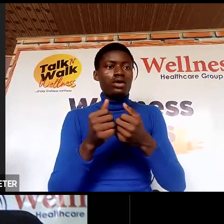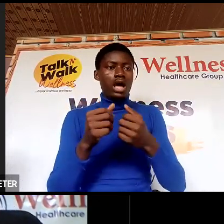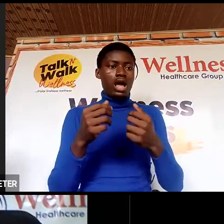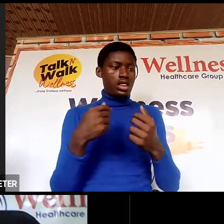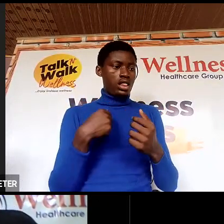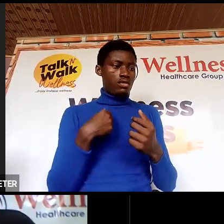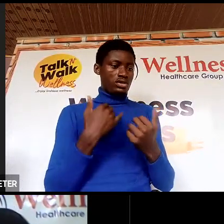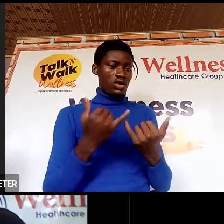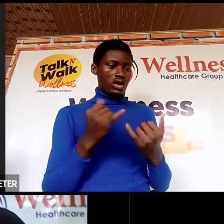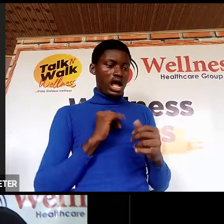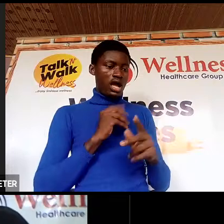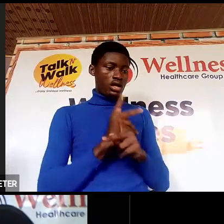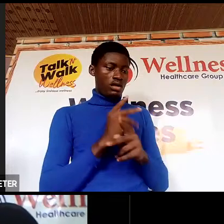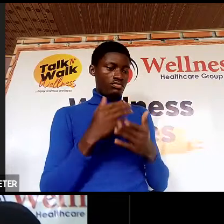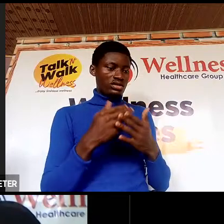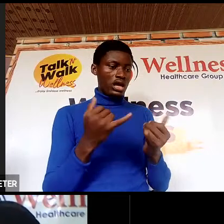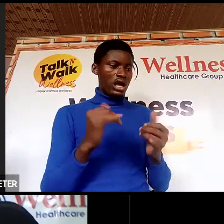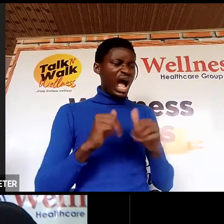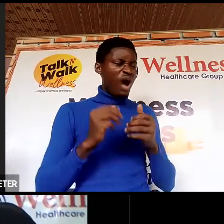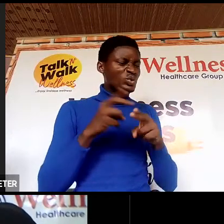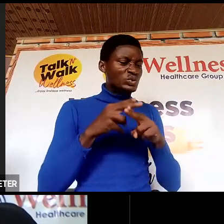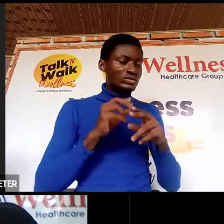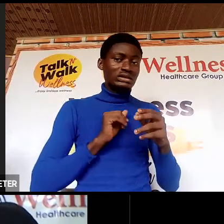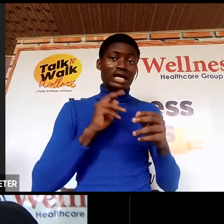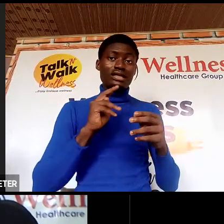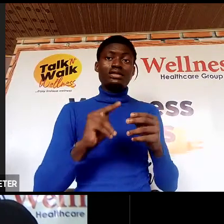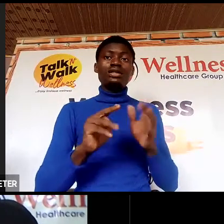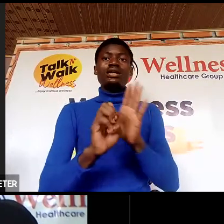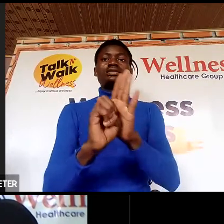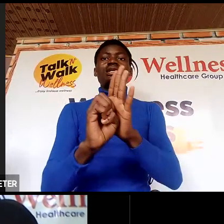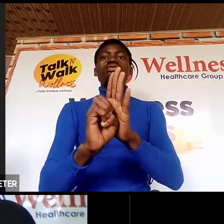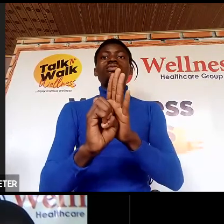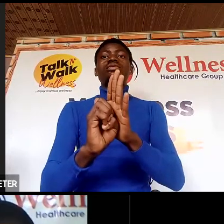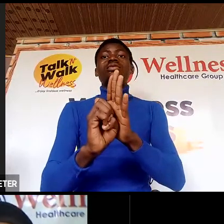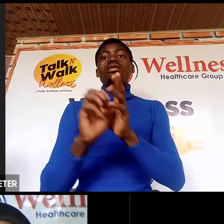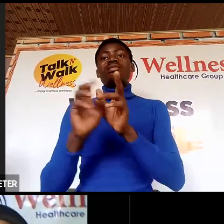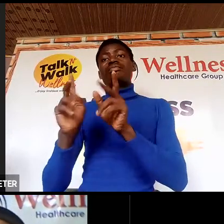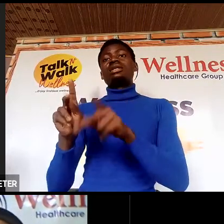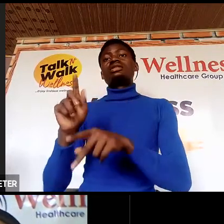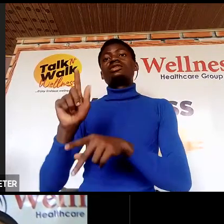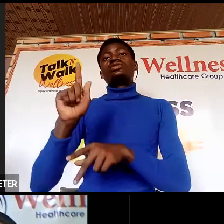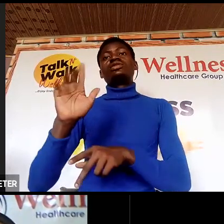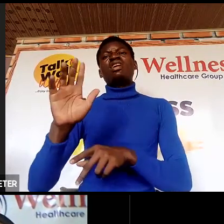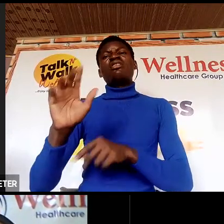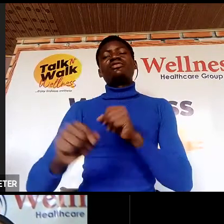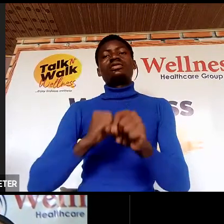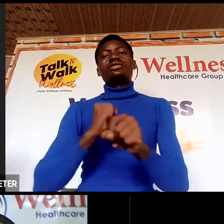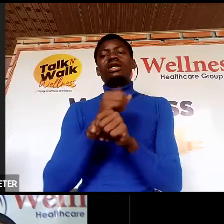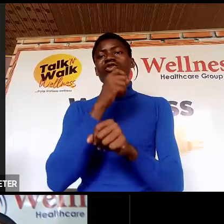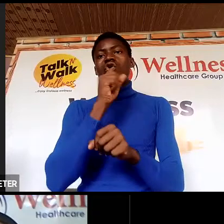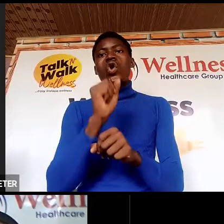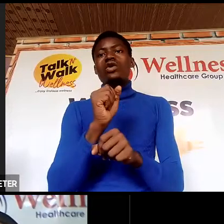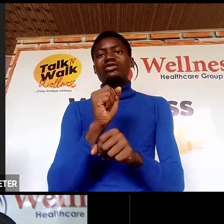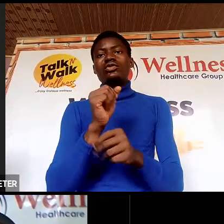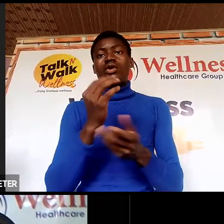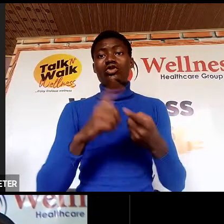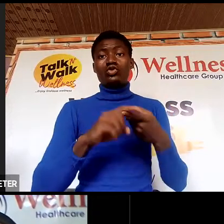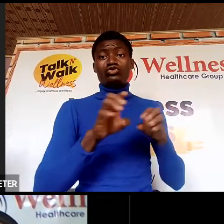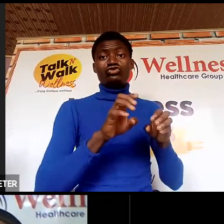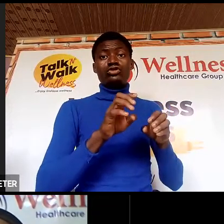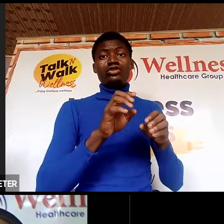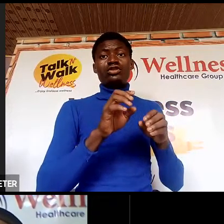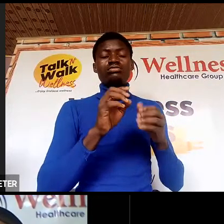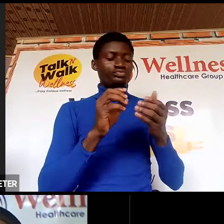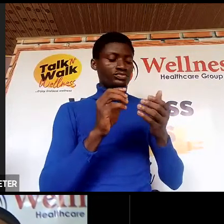his money with the kind of risk he can take is different from the risk that an 80-year-old person can do, because if you're 20, you